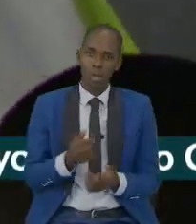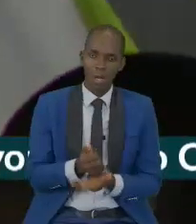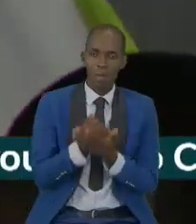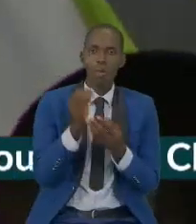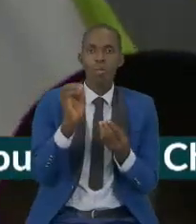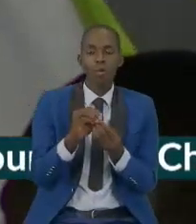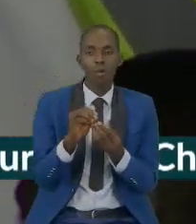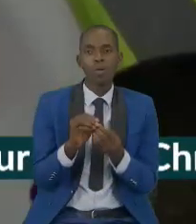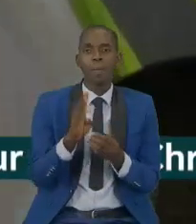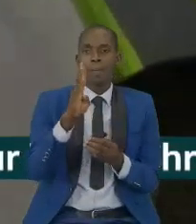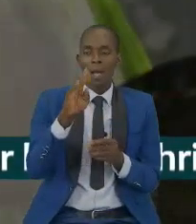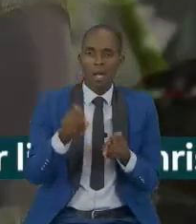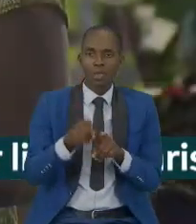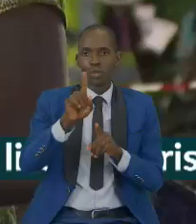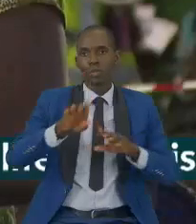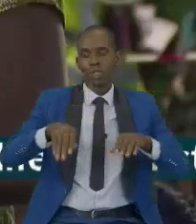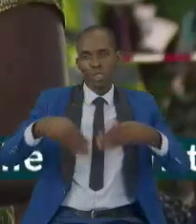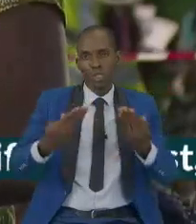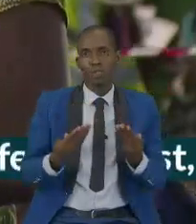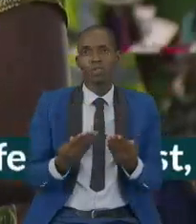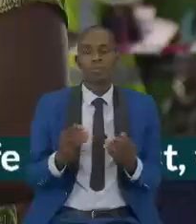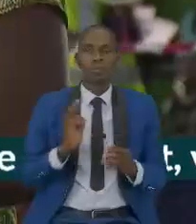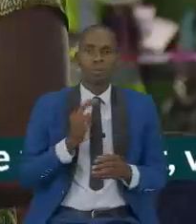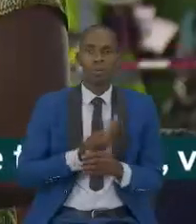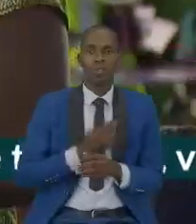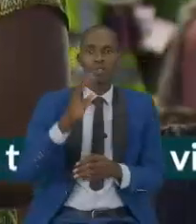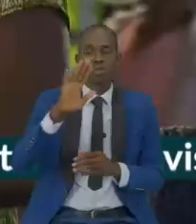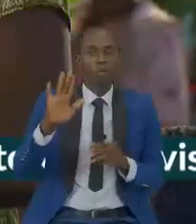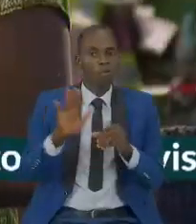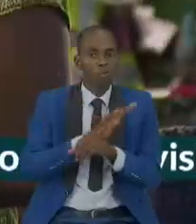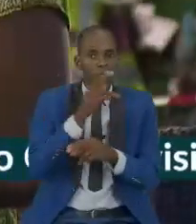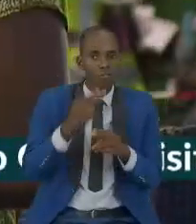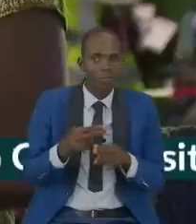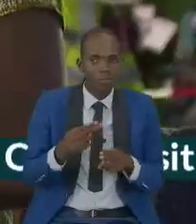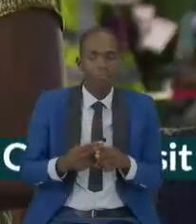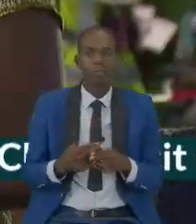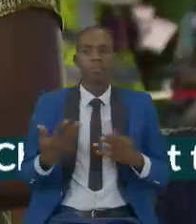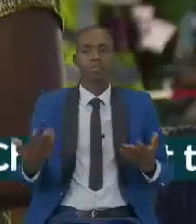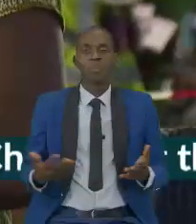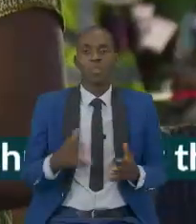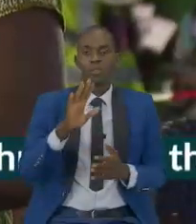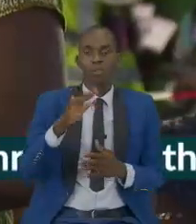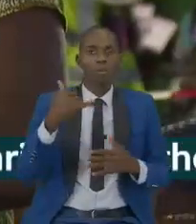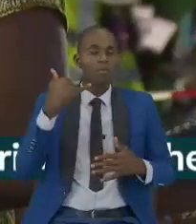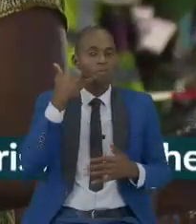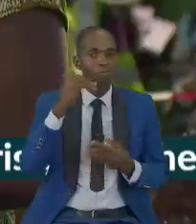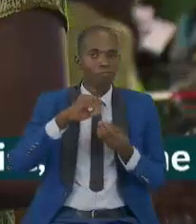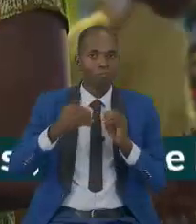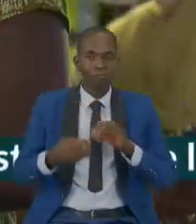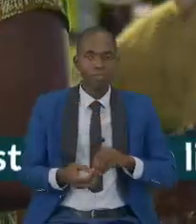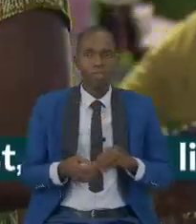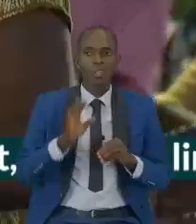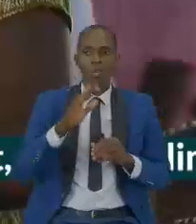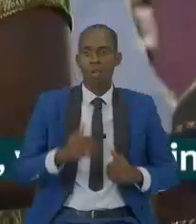Alpha location. Let's do same in all other locations across the globe. Let's take